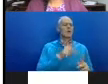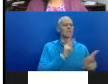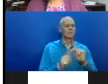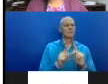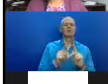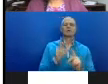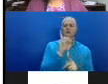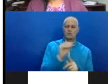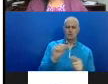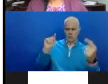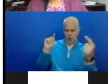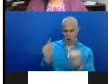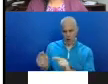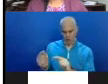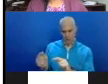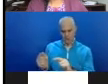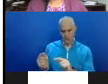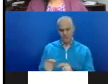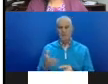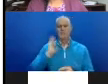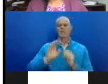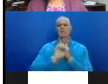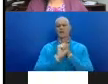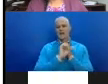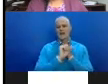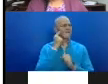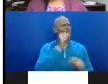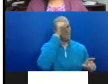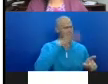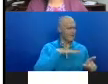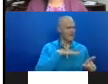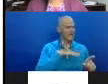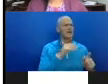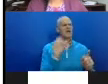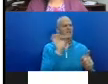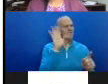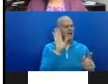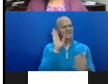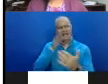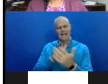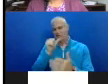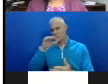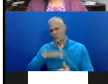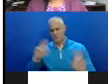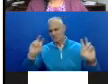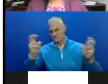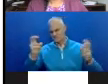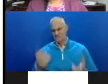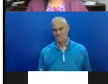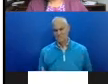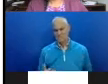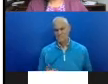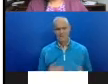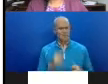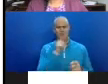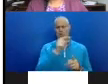what happened when we just advertised our services as for men who've used violence against women, anybody from the queer